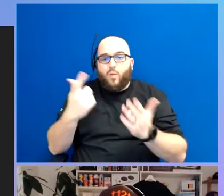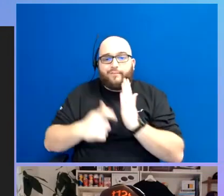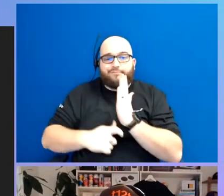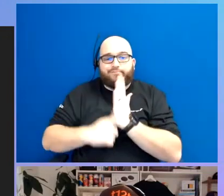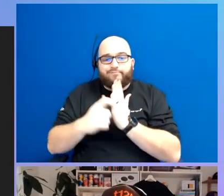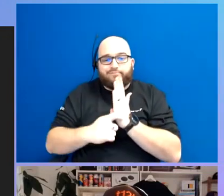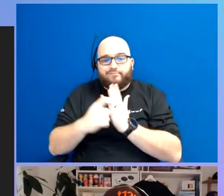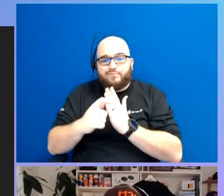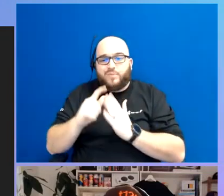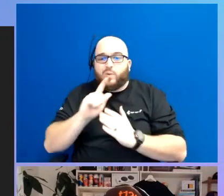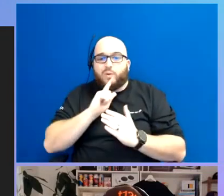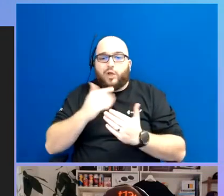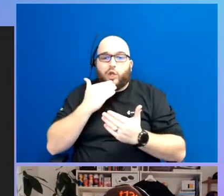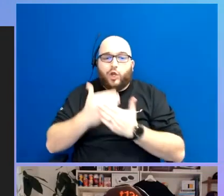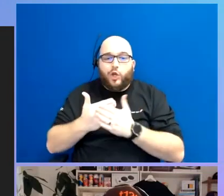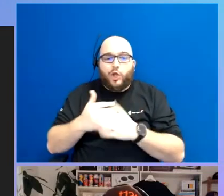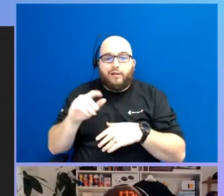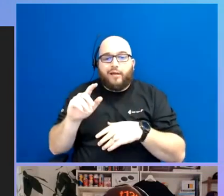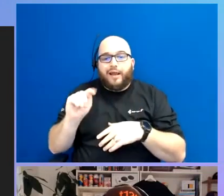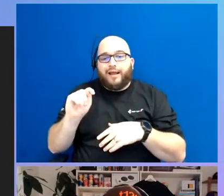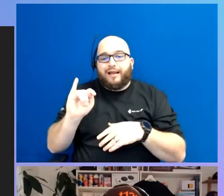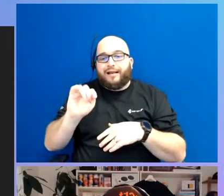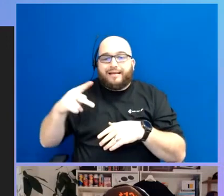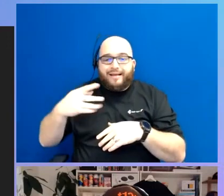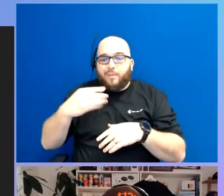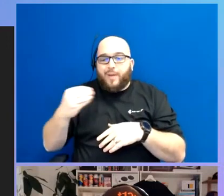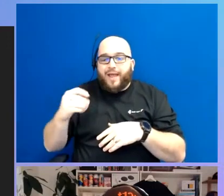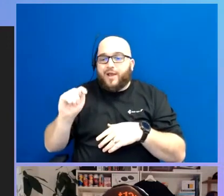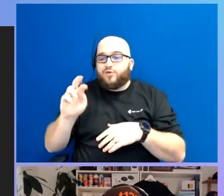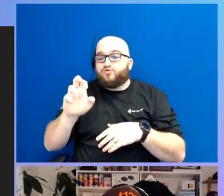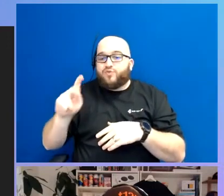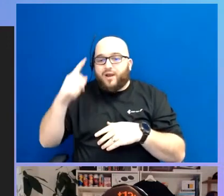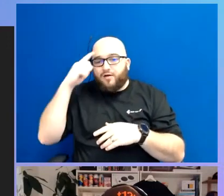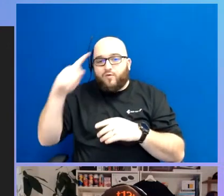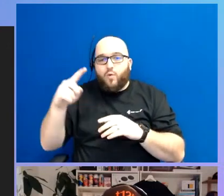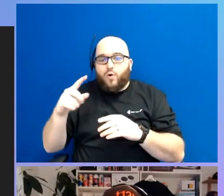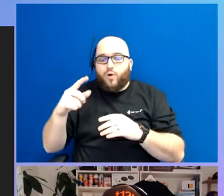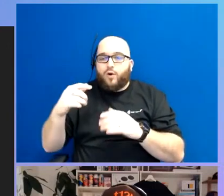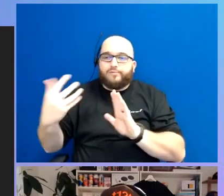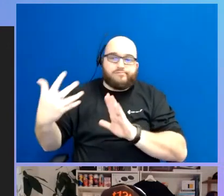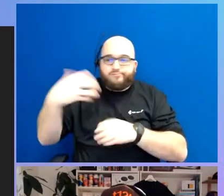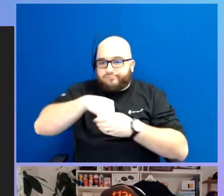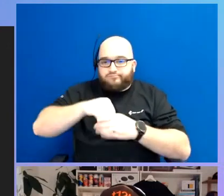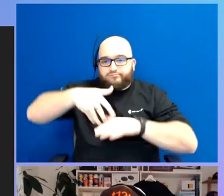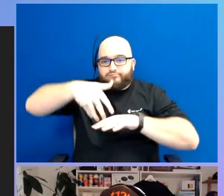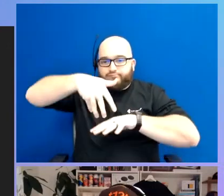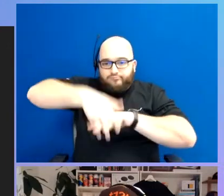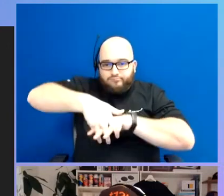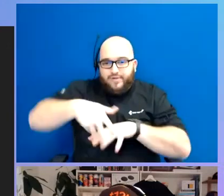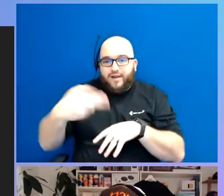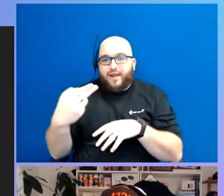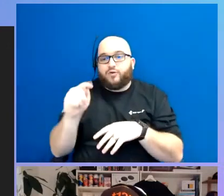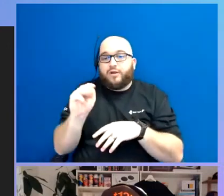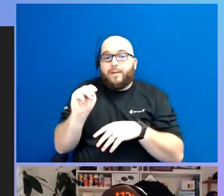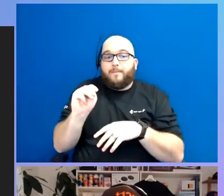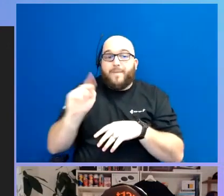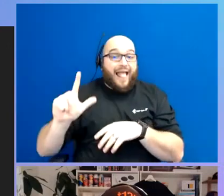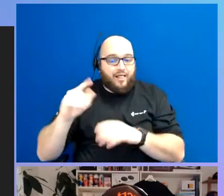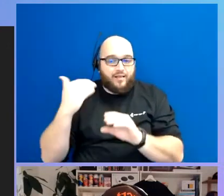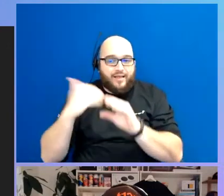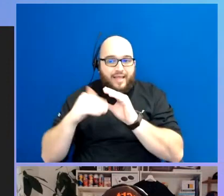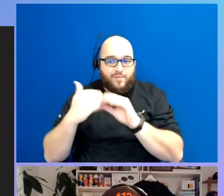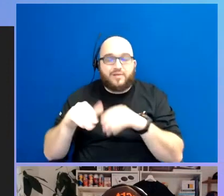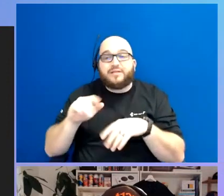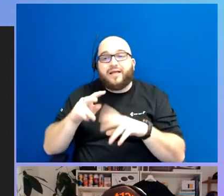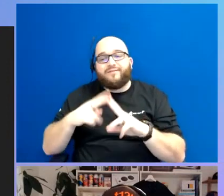the essential tips and tricks for coding HTML emails, which is a really deep dive and really email